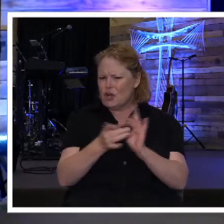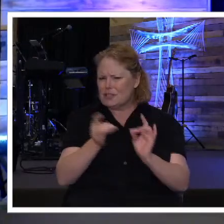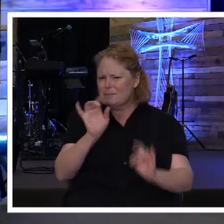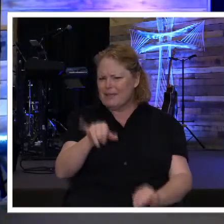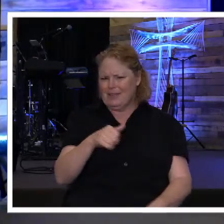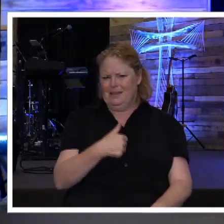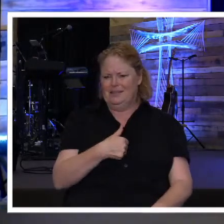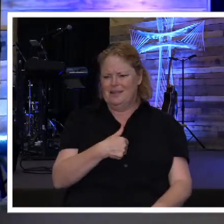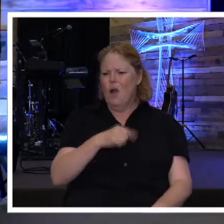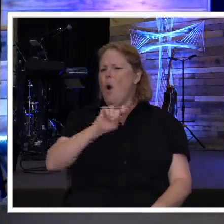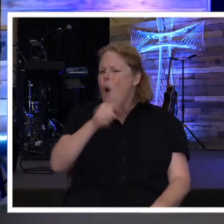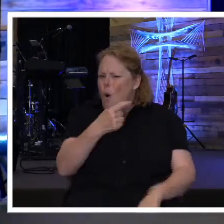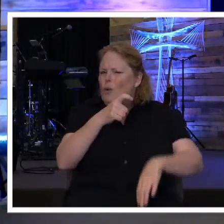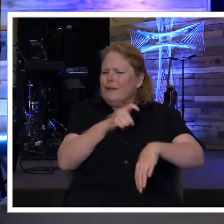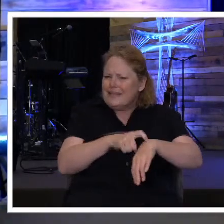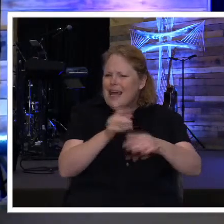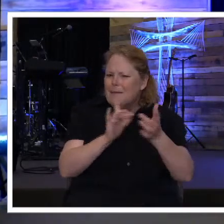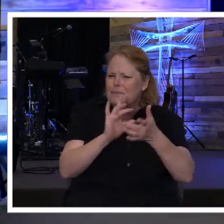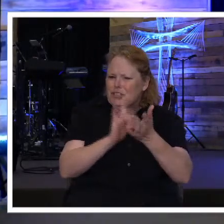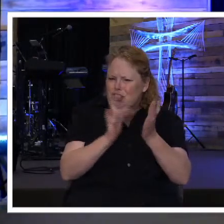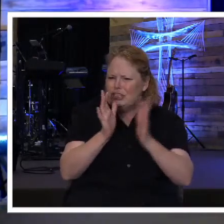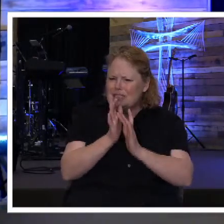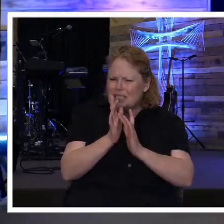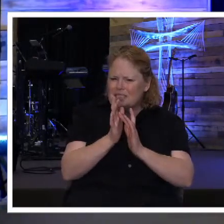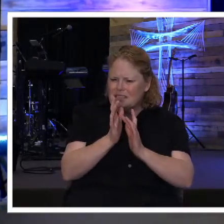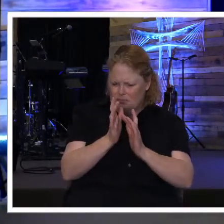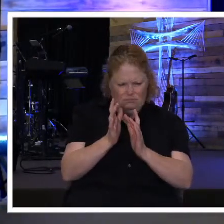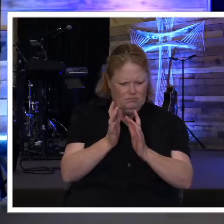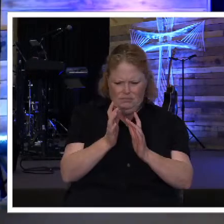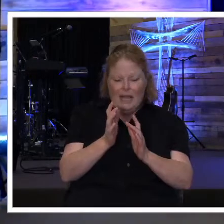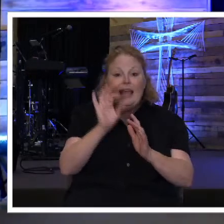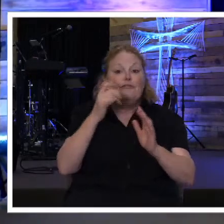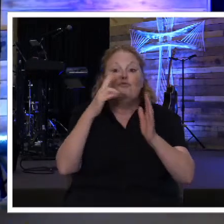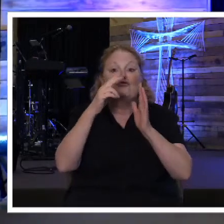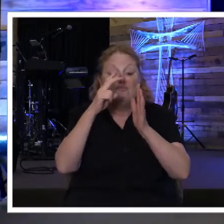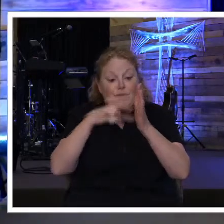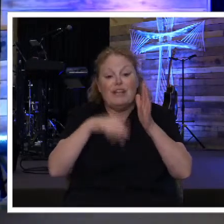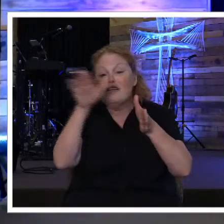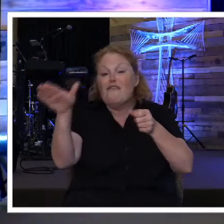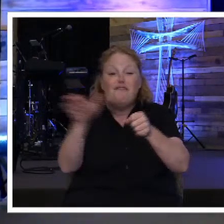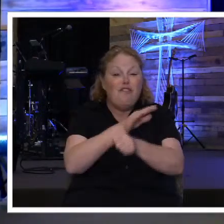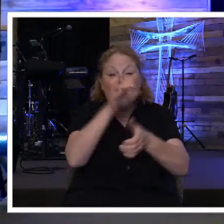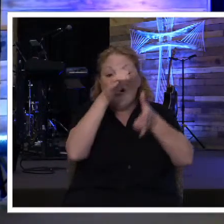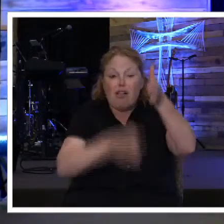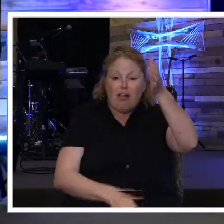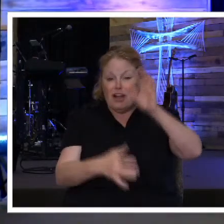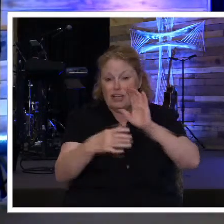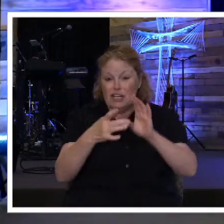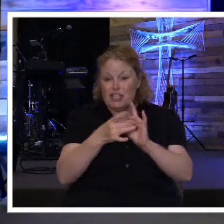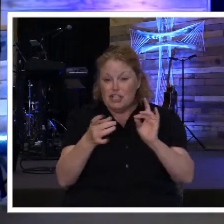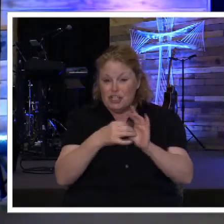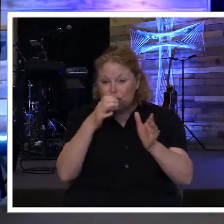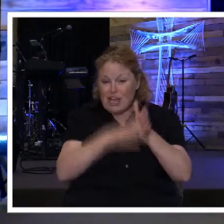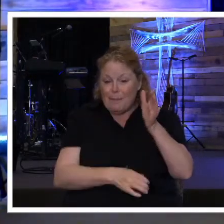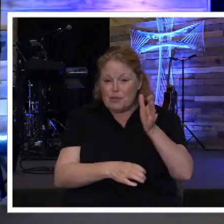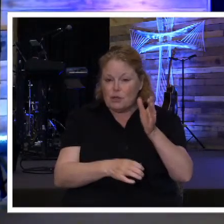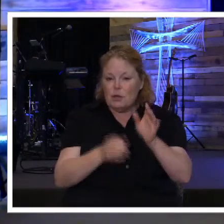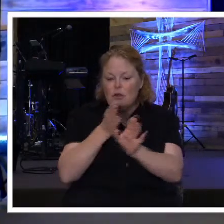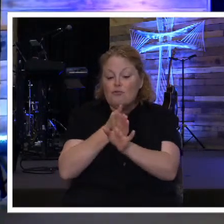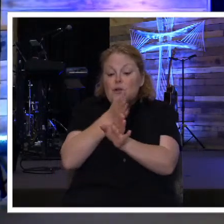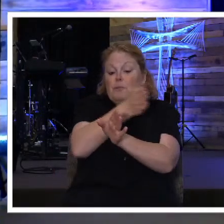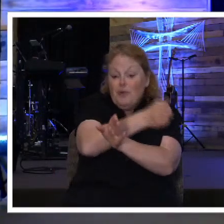It's the only time he's ever done this. In fact, if you read the entire 18th chapter, there's a fascinating thing that takes place right before